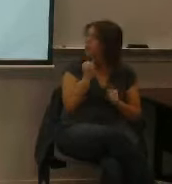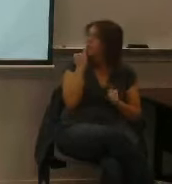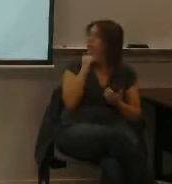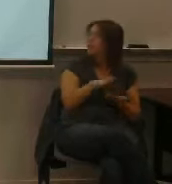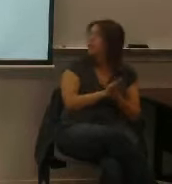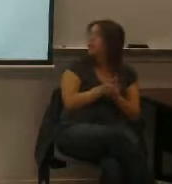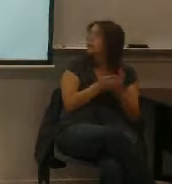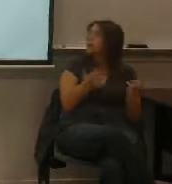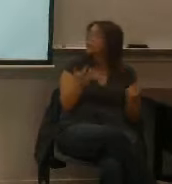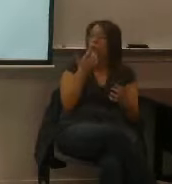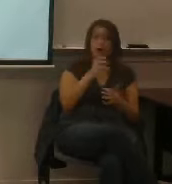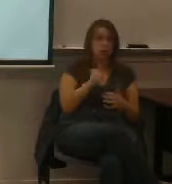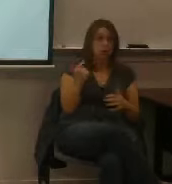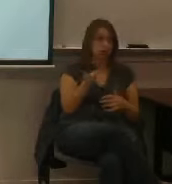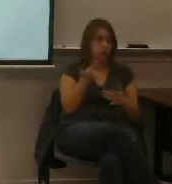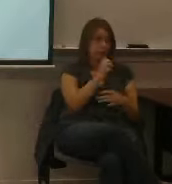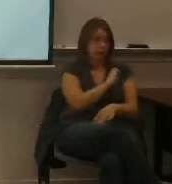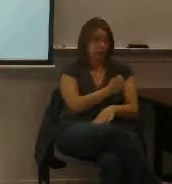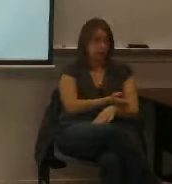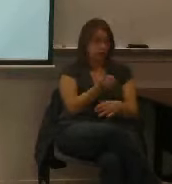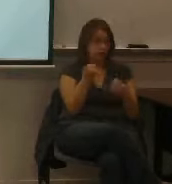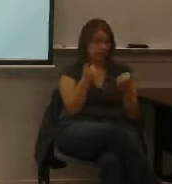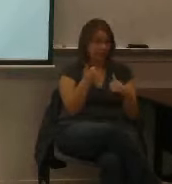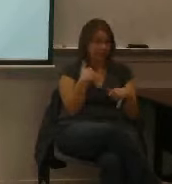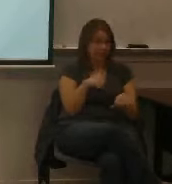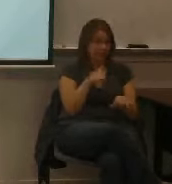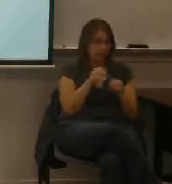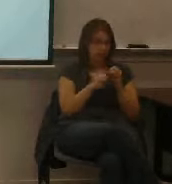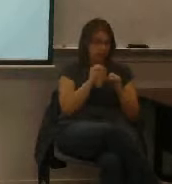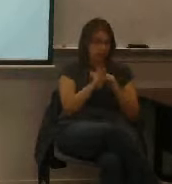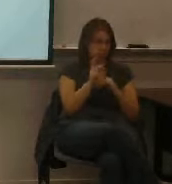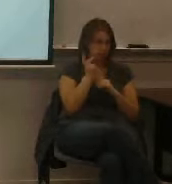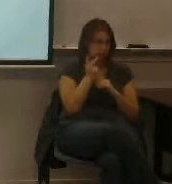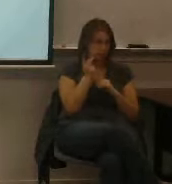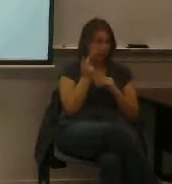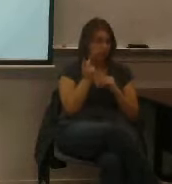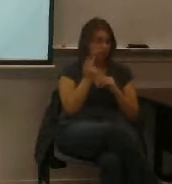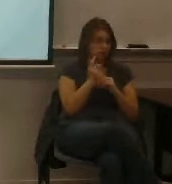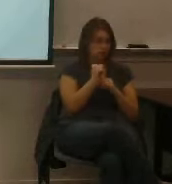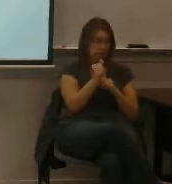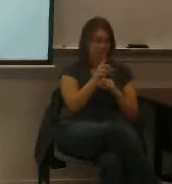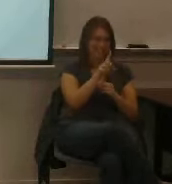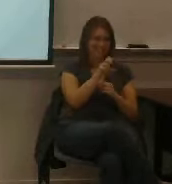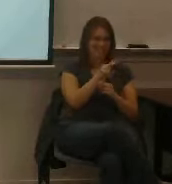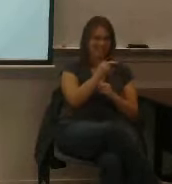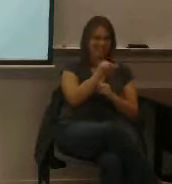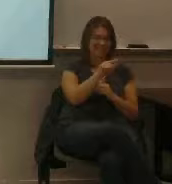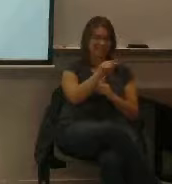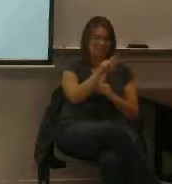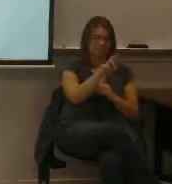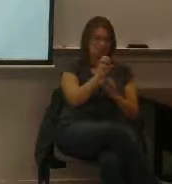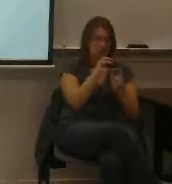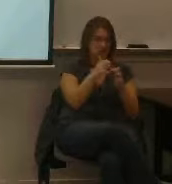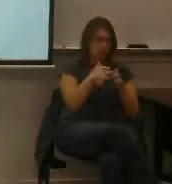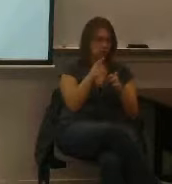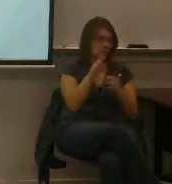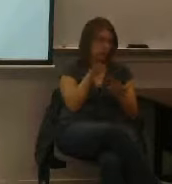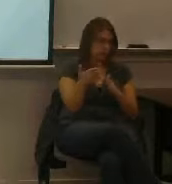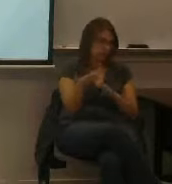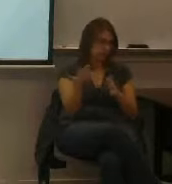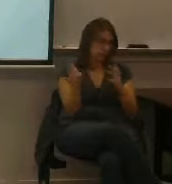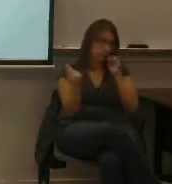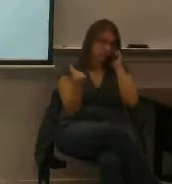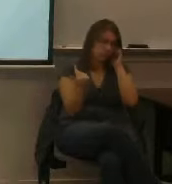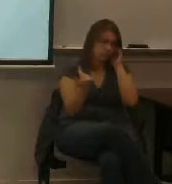gets too hot, all your energy is going into essentially repairing your proteins and keeping them from denaturing, and you're gonna die.